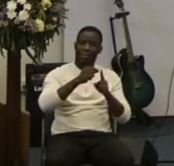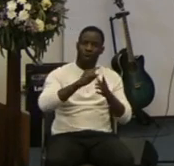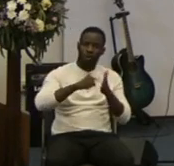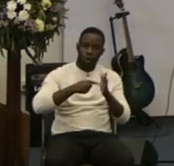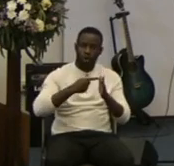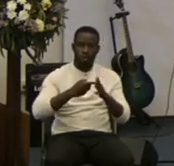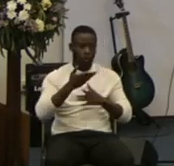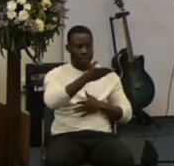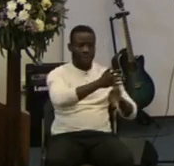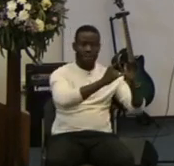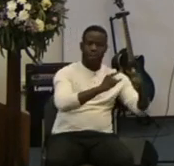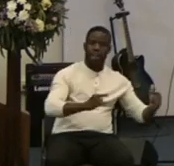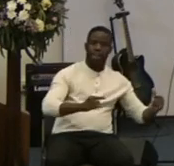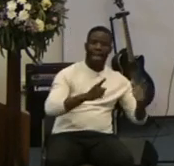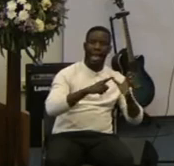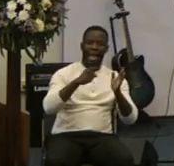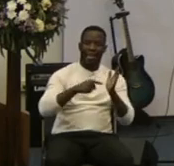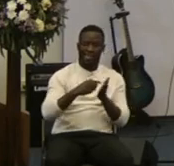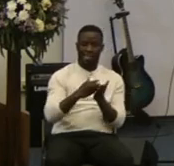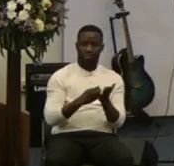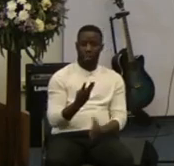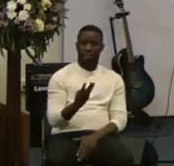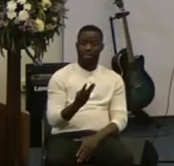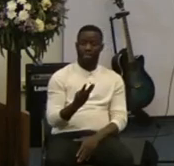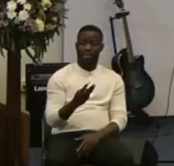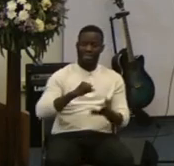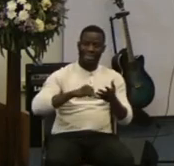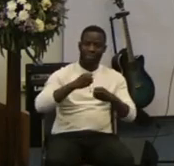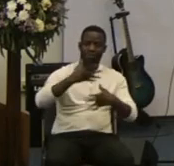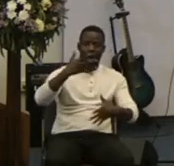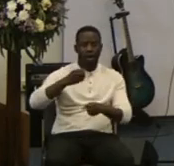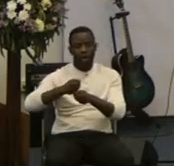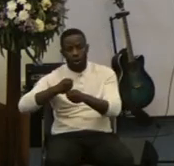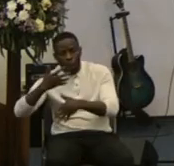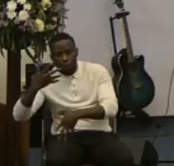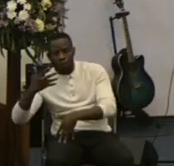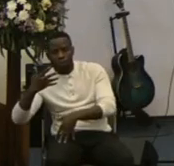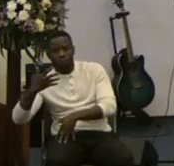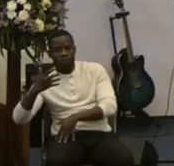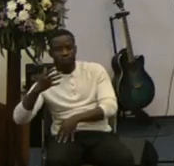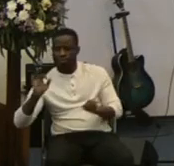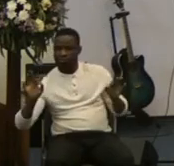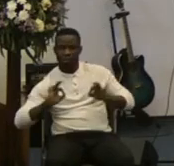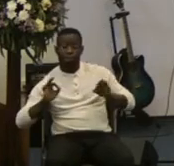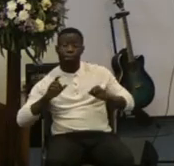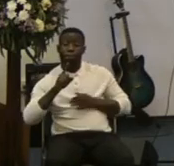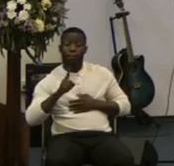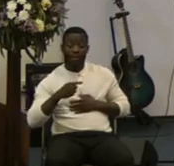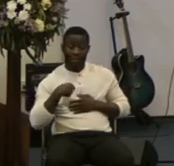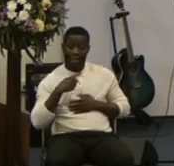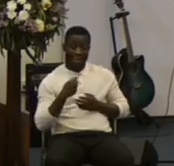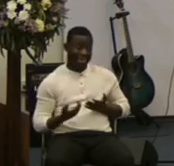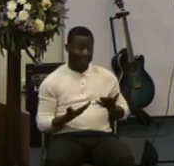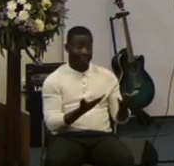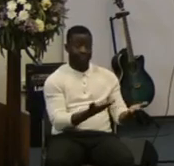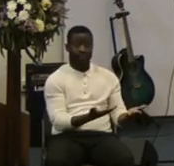John on their way to the temple in Acts chapter 3? Silver and gold have I none, but such as I have, I